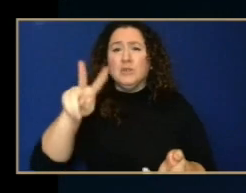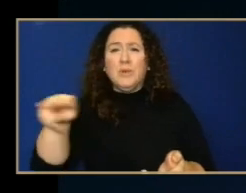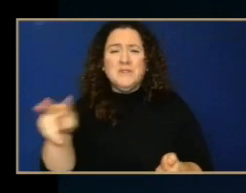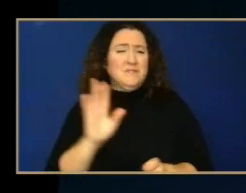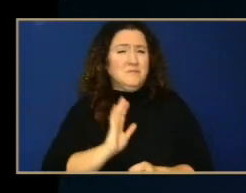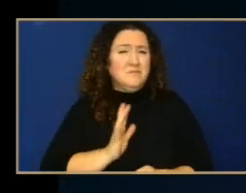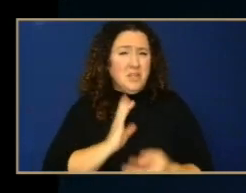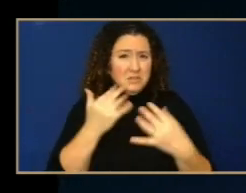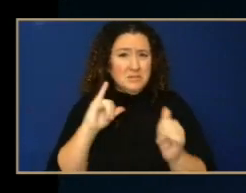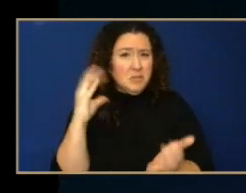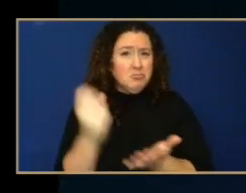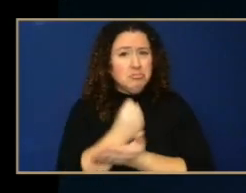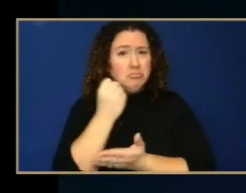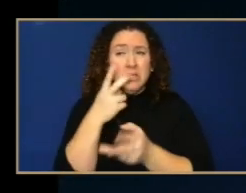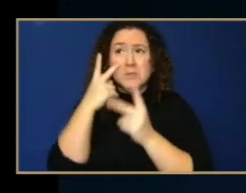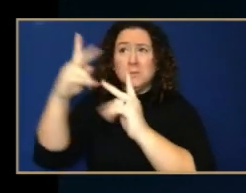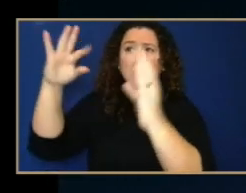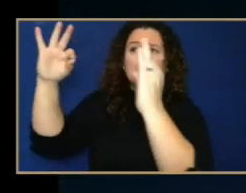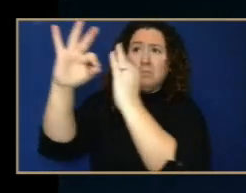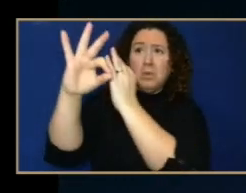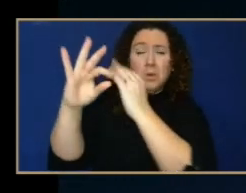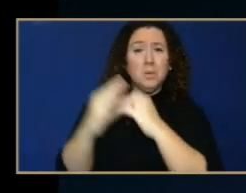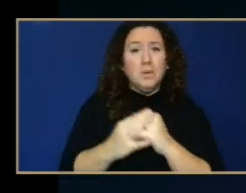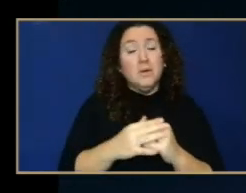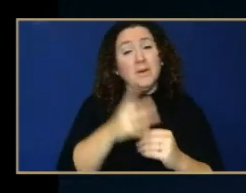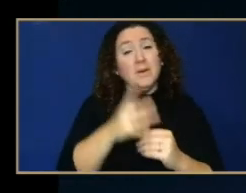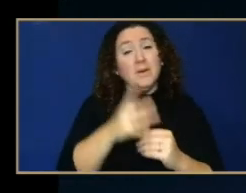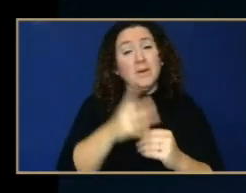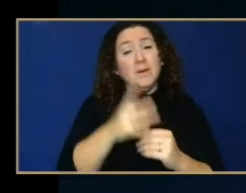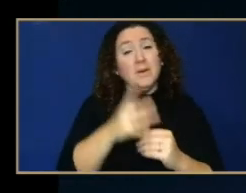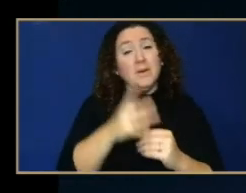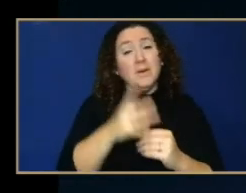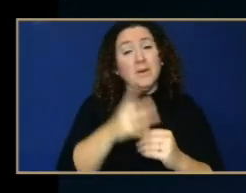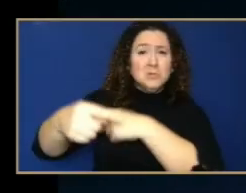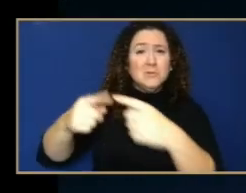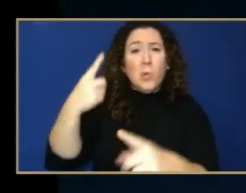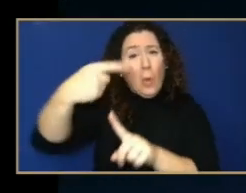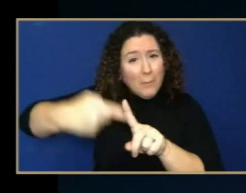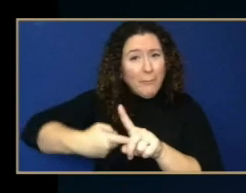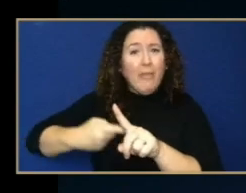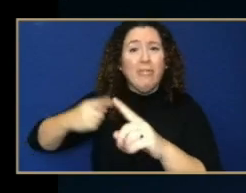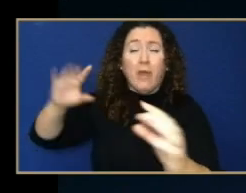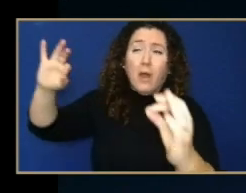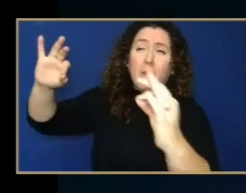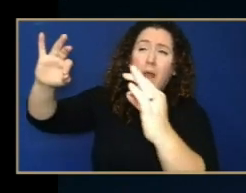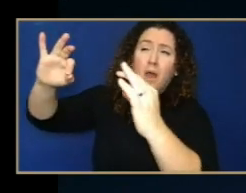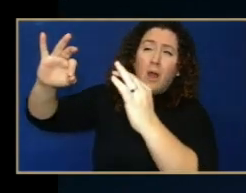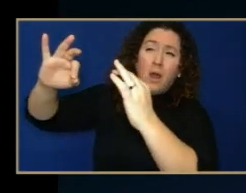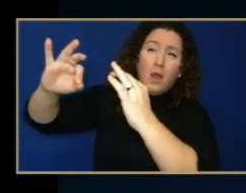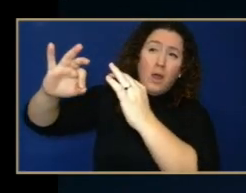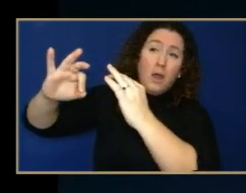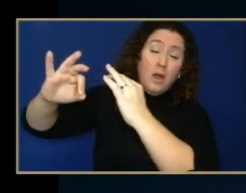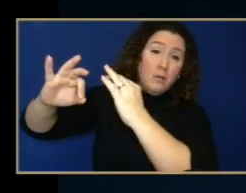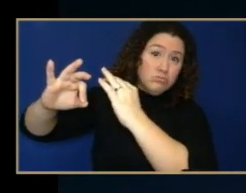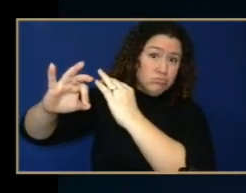a month or so of the planets have been coming together closer and closer in the sky, and then it will be another couple of weeks of them